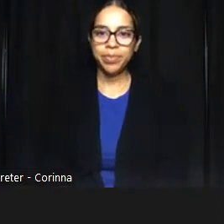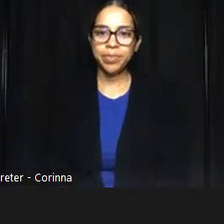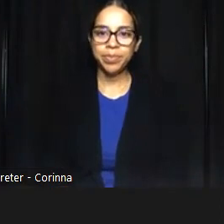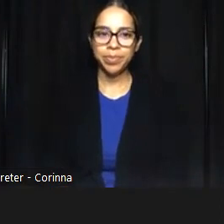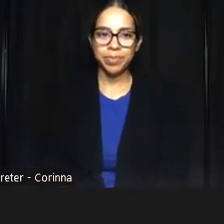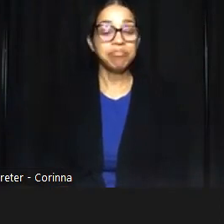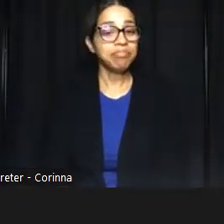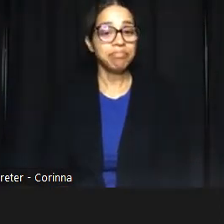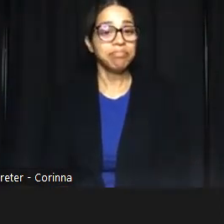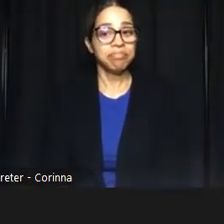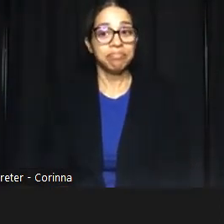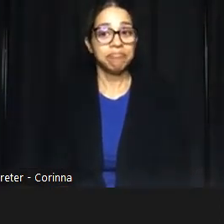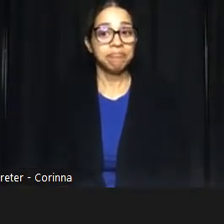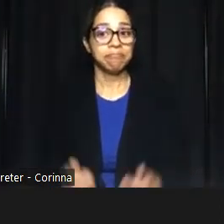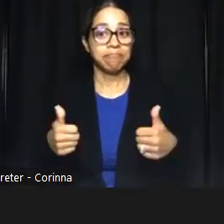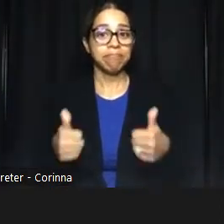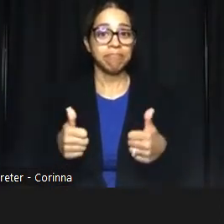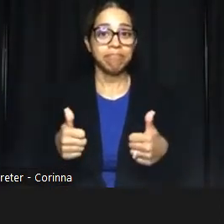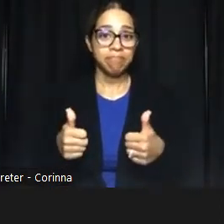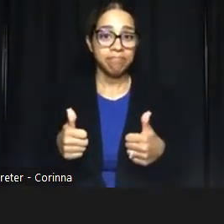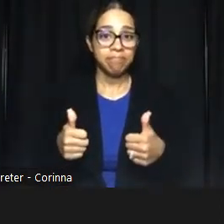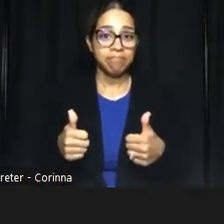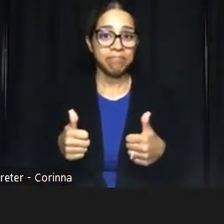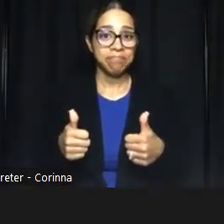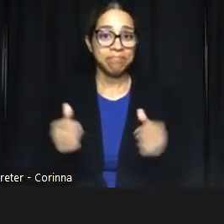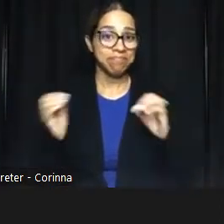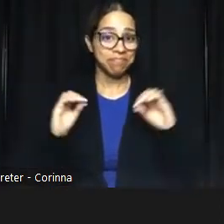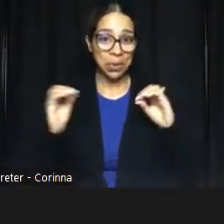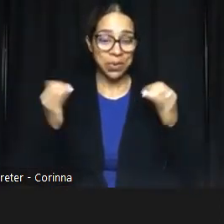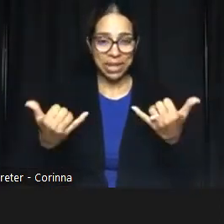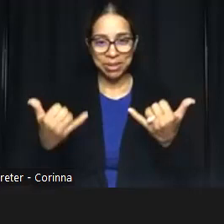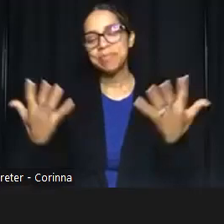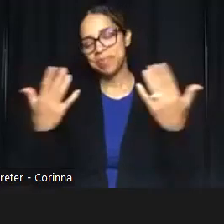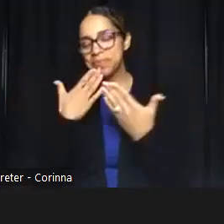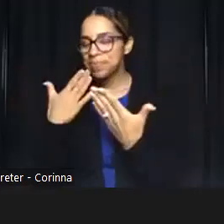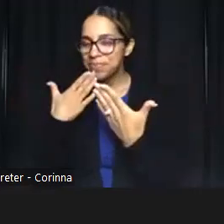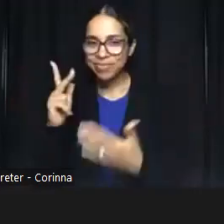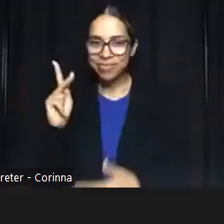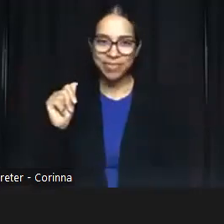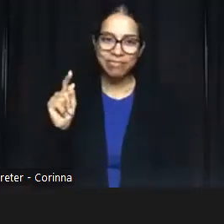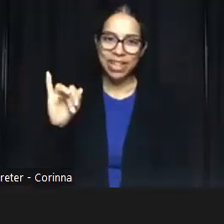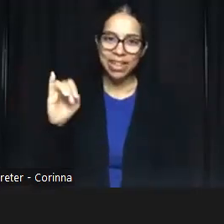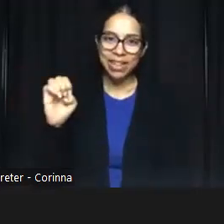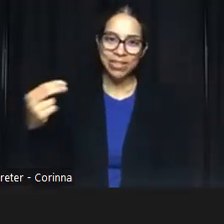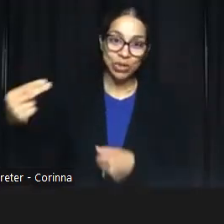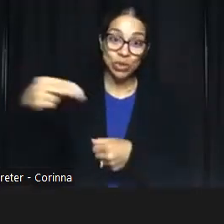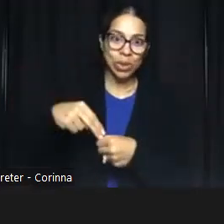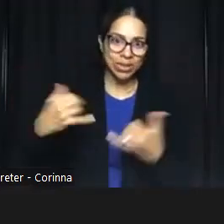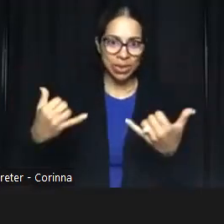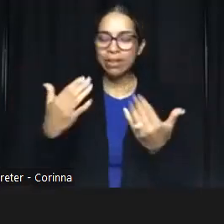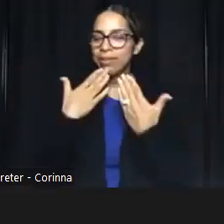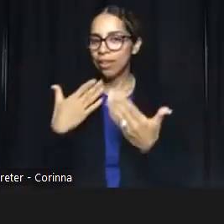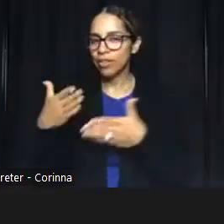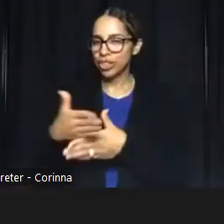Okay, well, if there's no questions for Katie at this time, thank you, Katie, for joining us today. And thanks for sharing